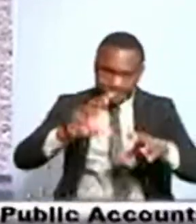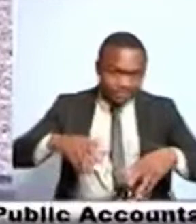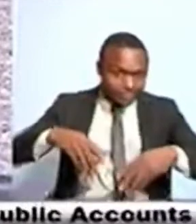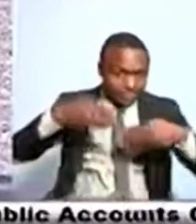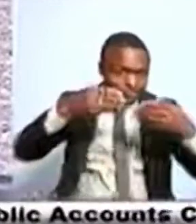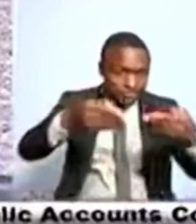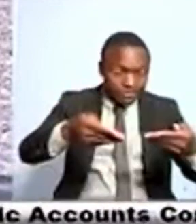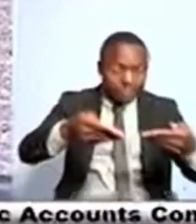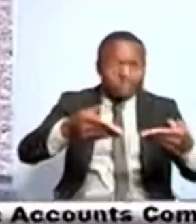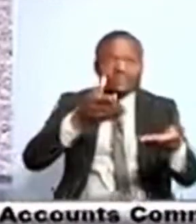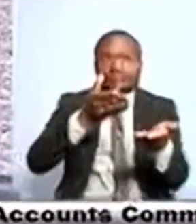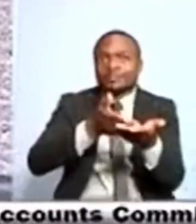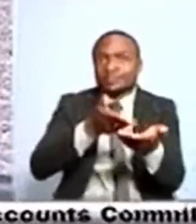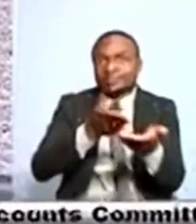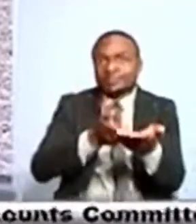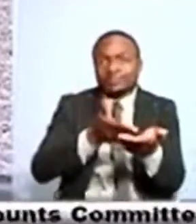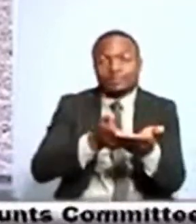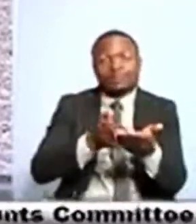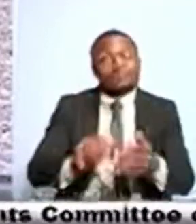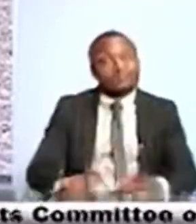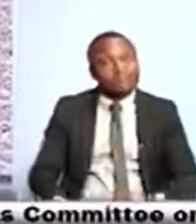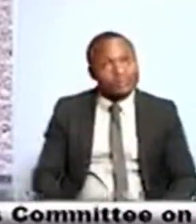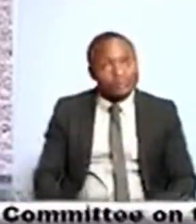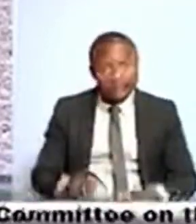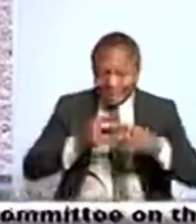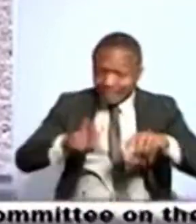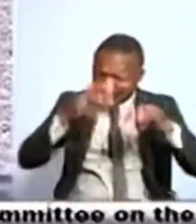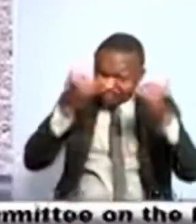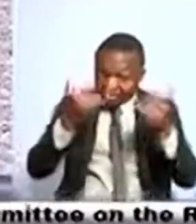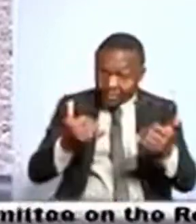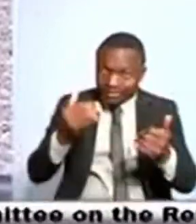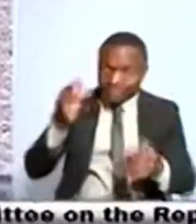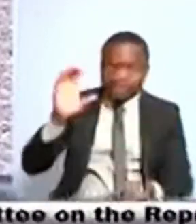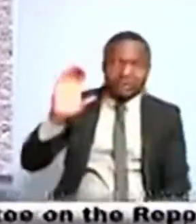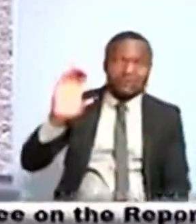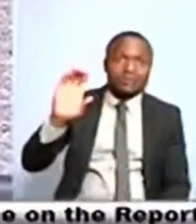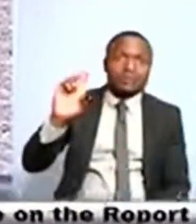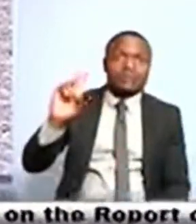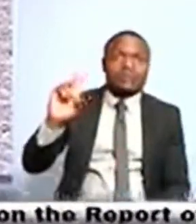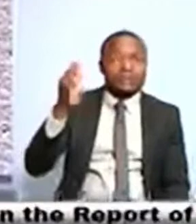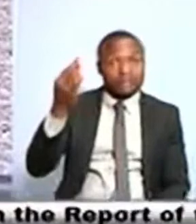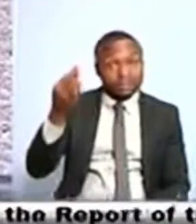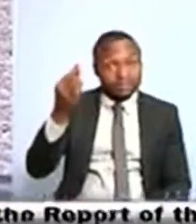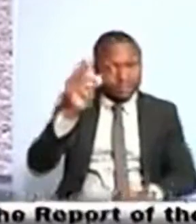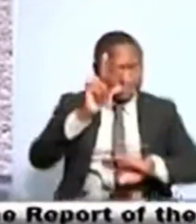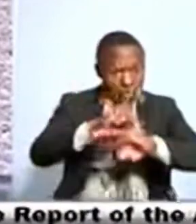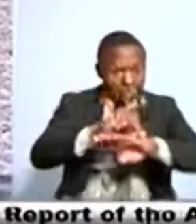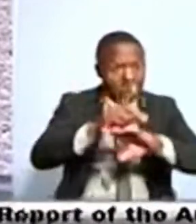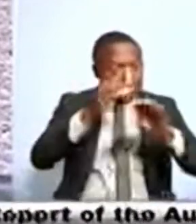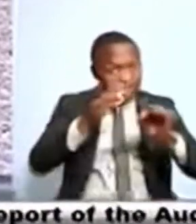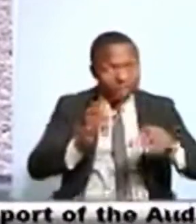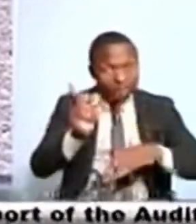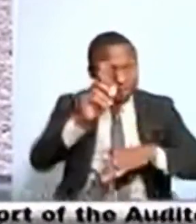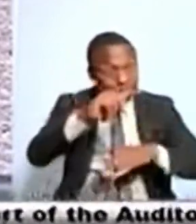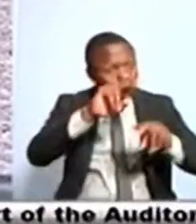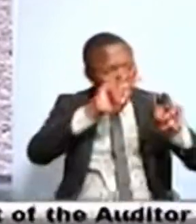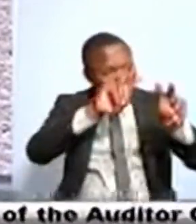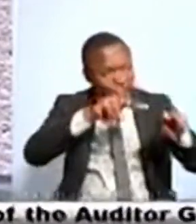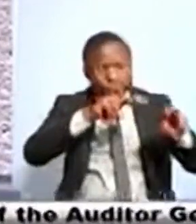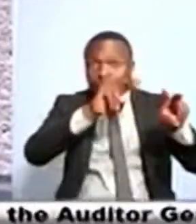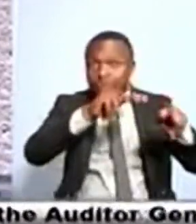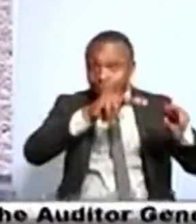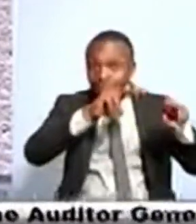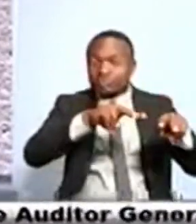And this, Madam Speaker, is cascading even now to CDF projects. If you are to check, the government